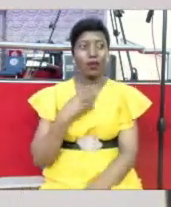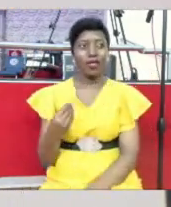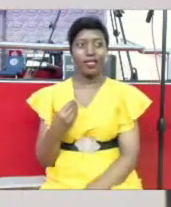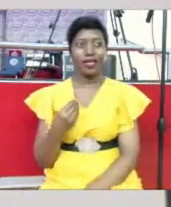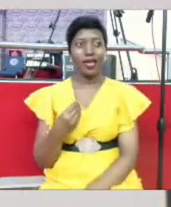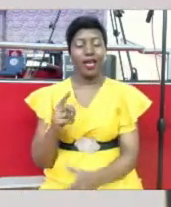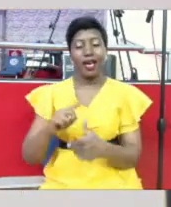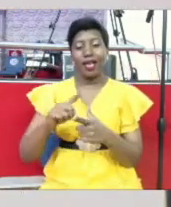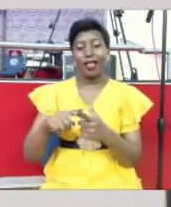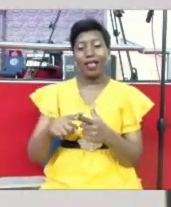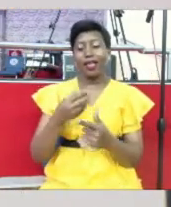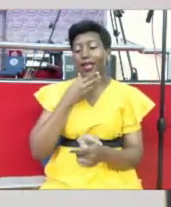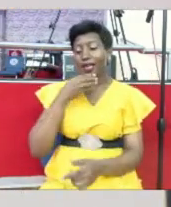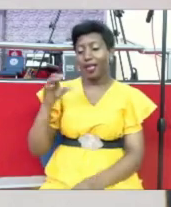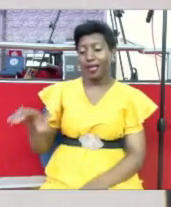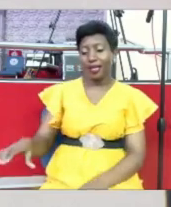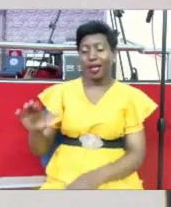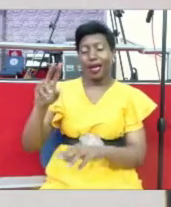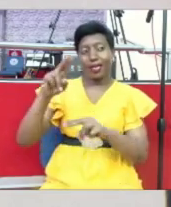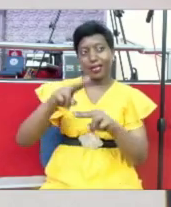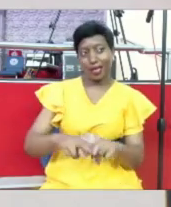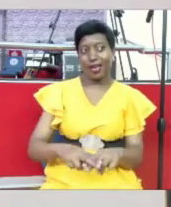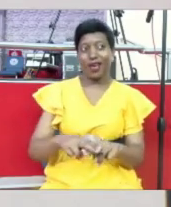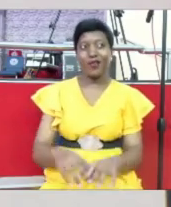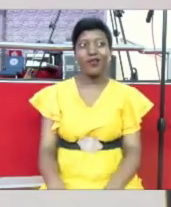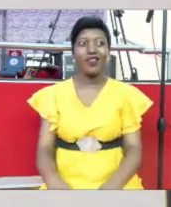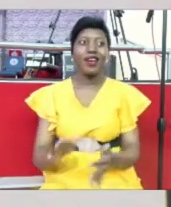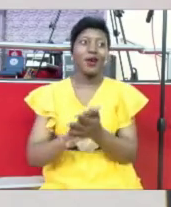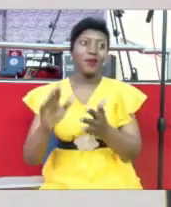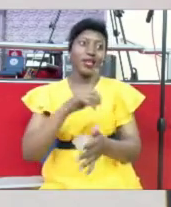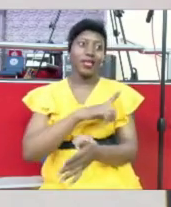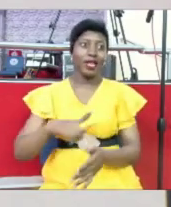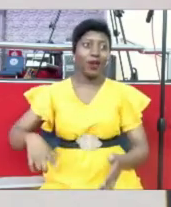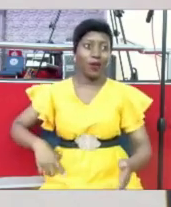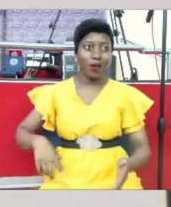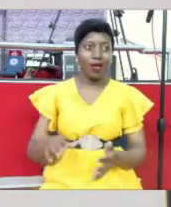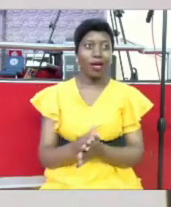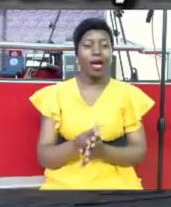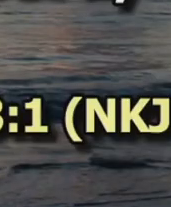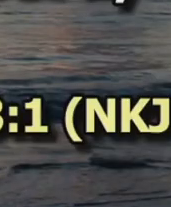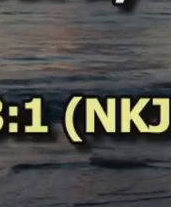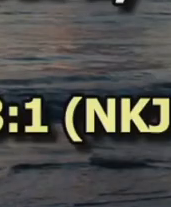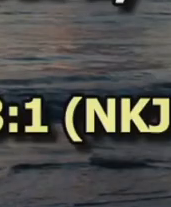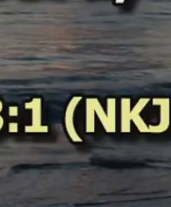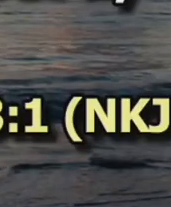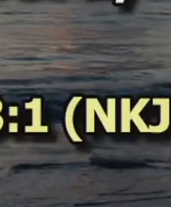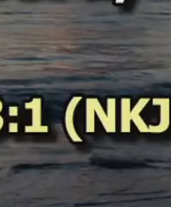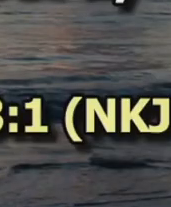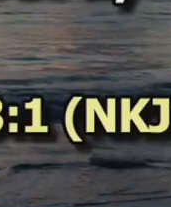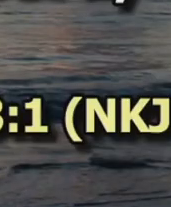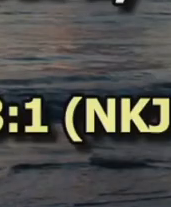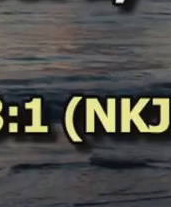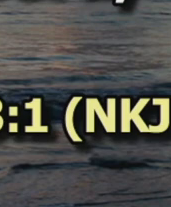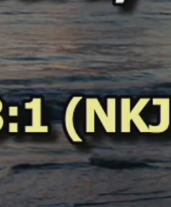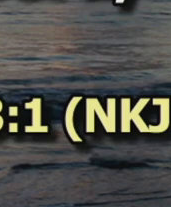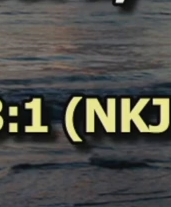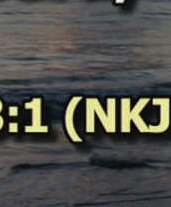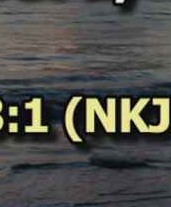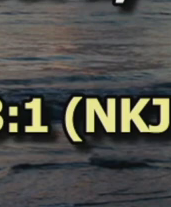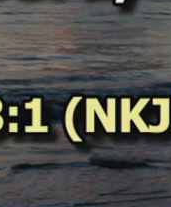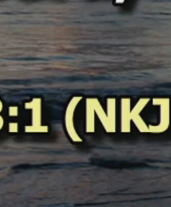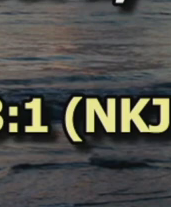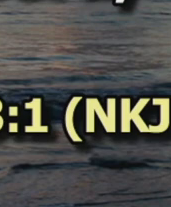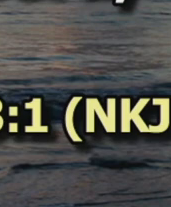down. Anafu akaketi chini. Bwana Yesu asifiwe. Amen. And you know, when you look at it, you could think he didn't memorize it. Ukiangalia